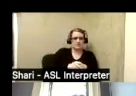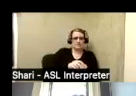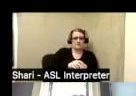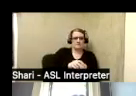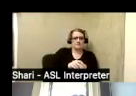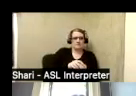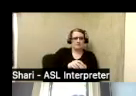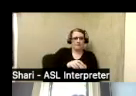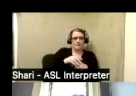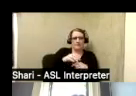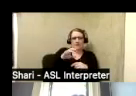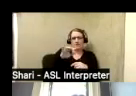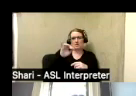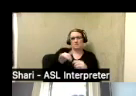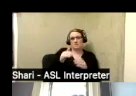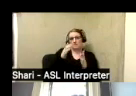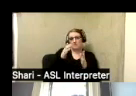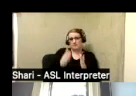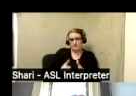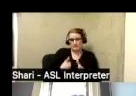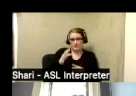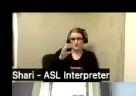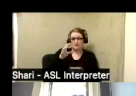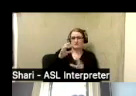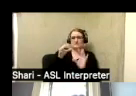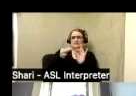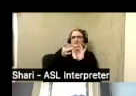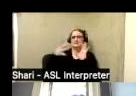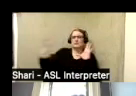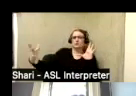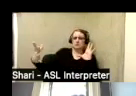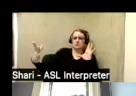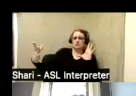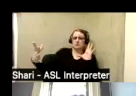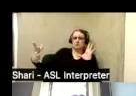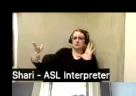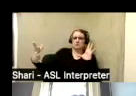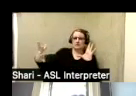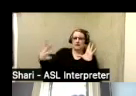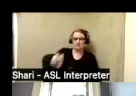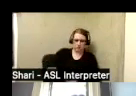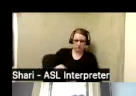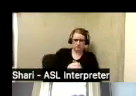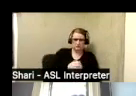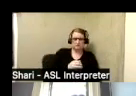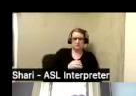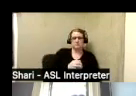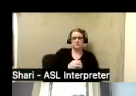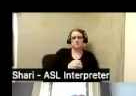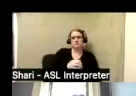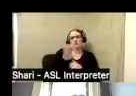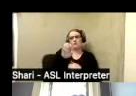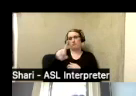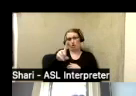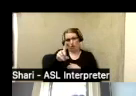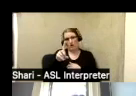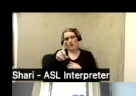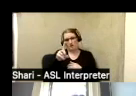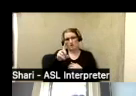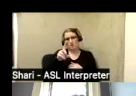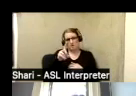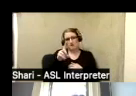Jean-Henri extended this idea as dissociated transference and drew on the work of Freud's contemporary